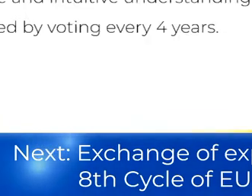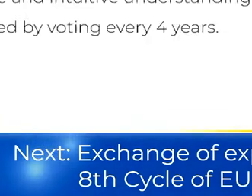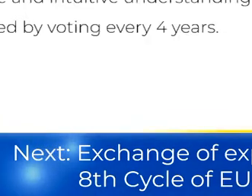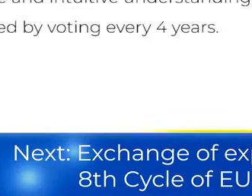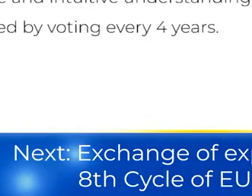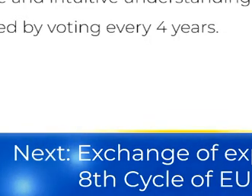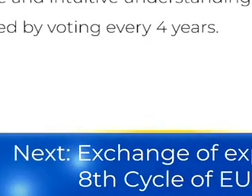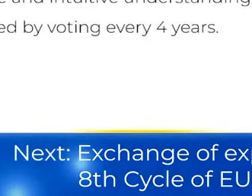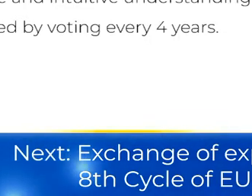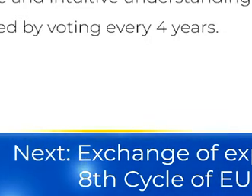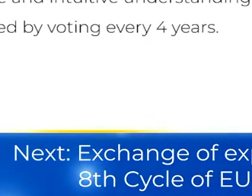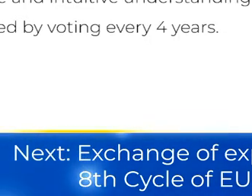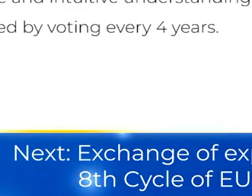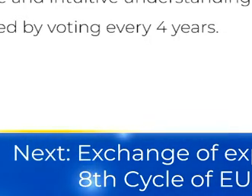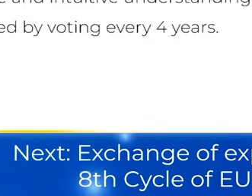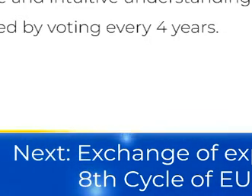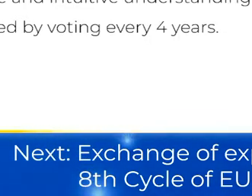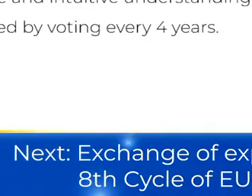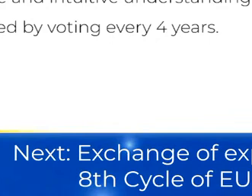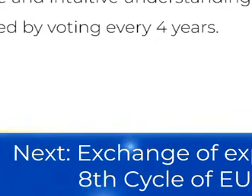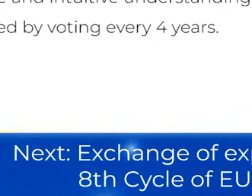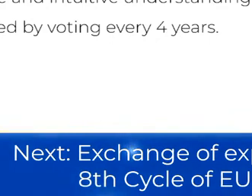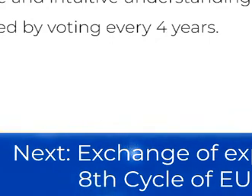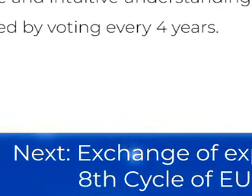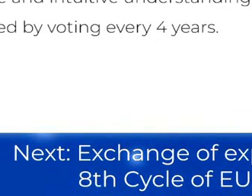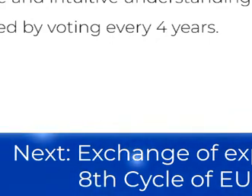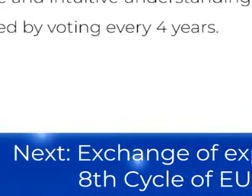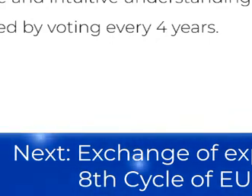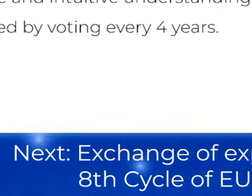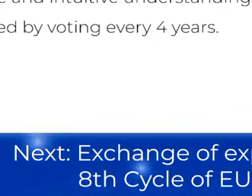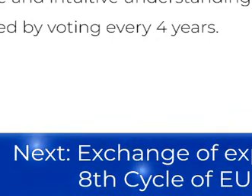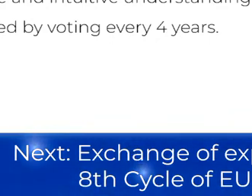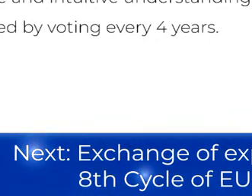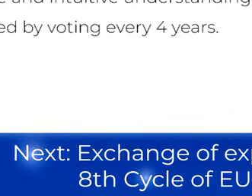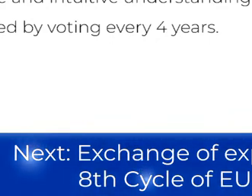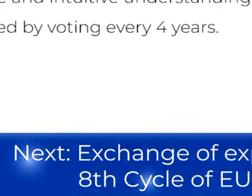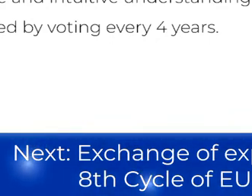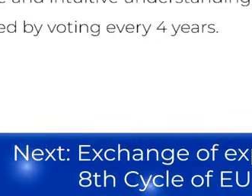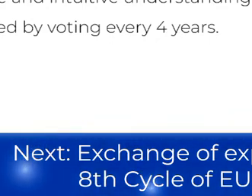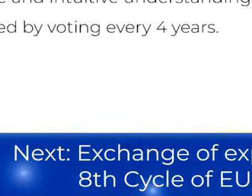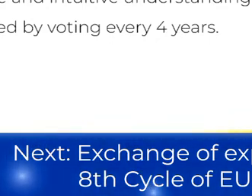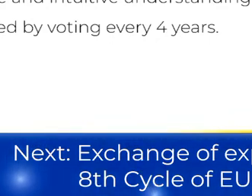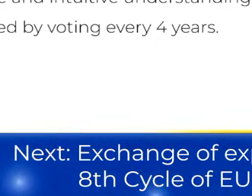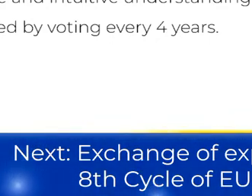Quonsor. Now, before I begin, I want to first deal with this idea that young people